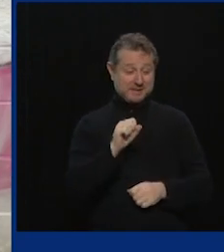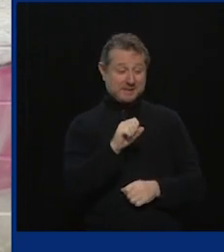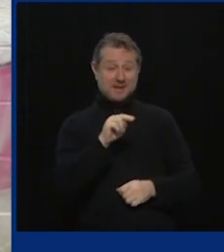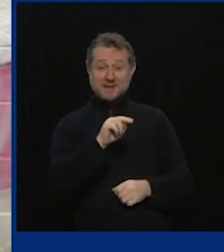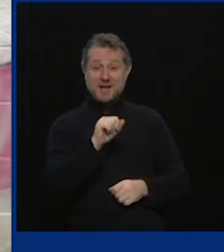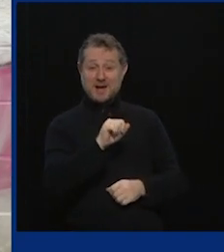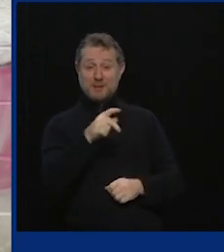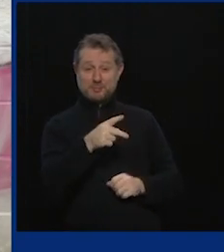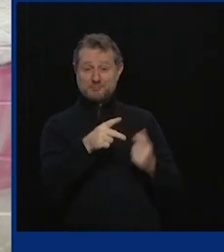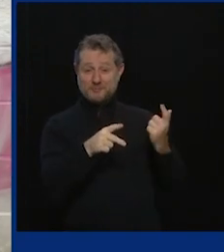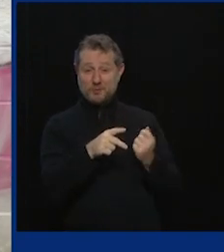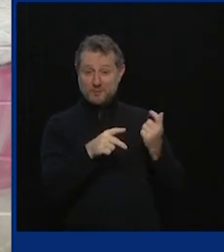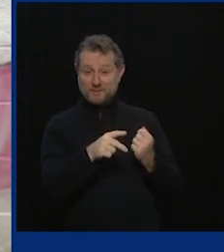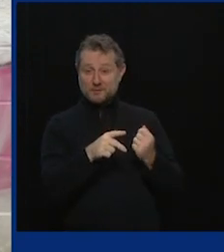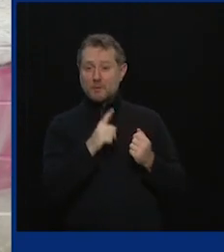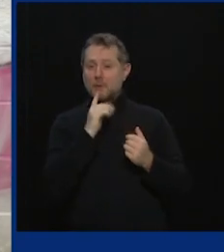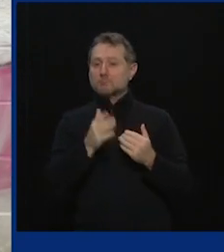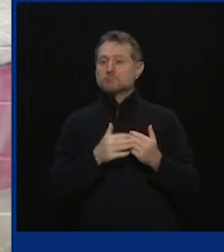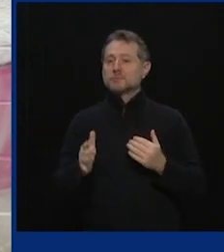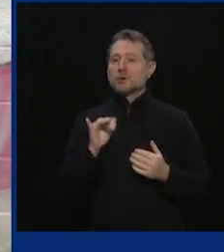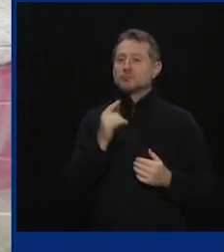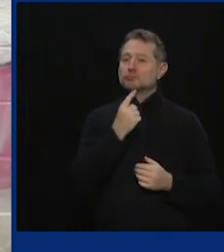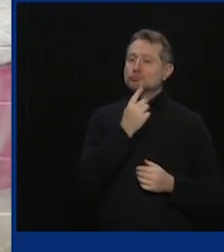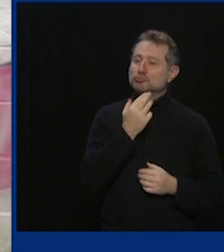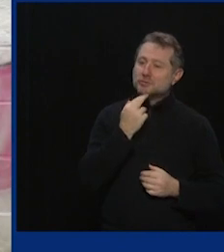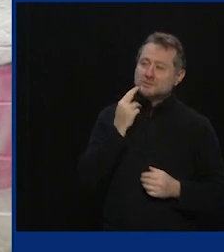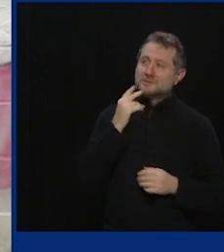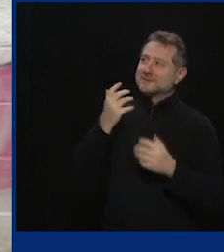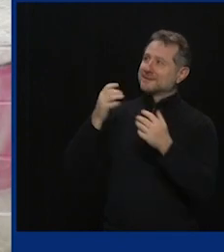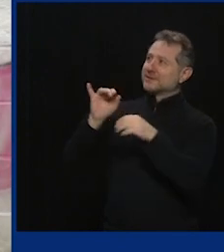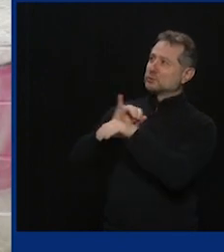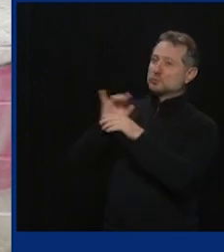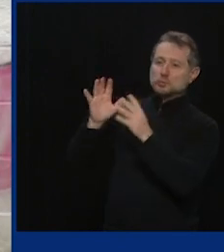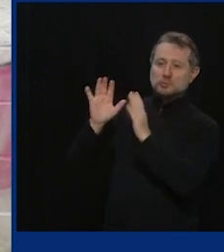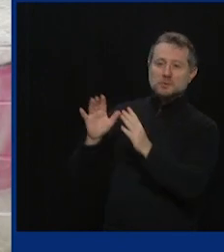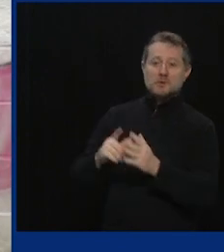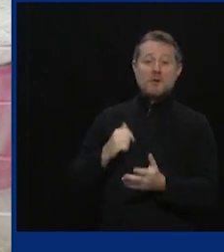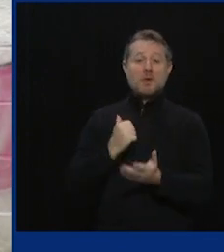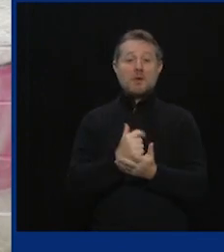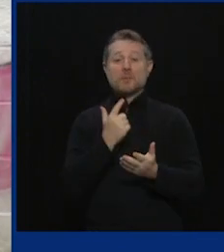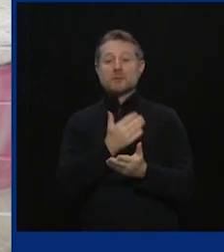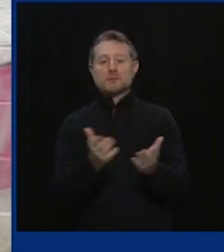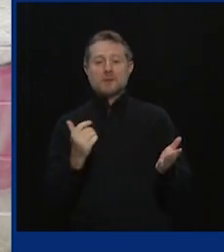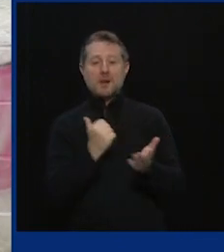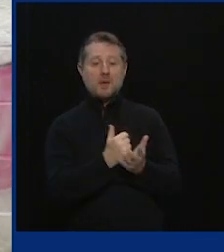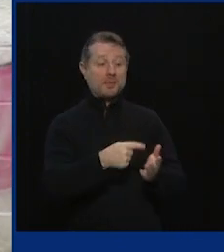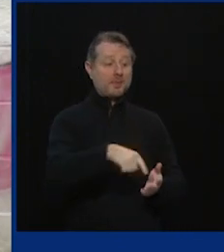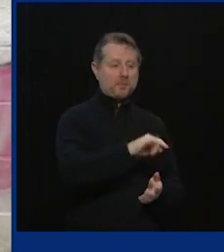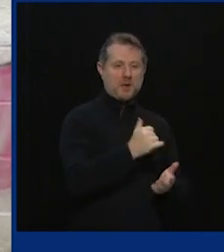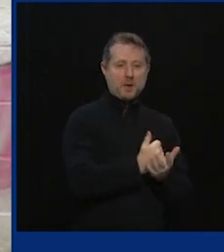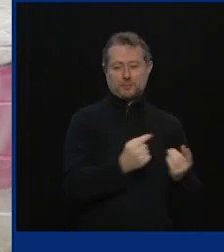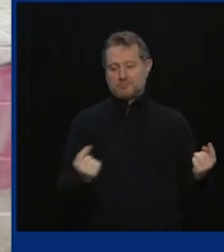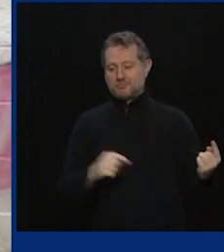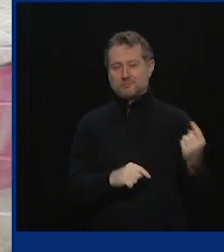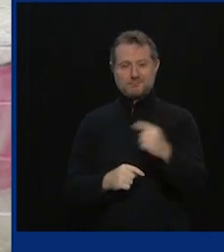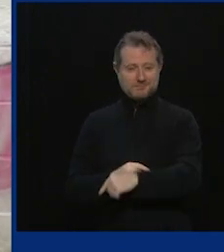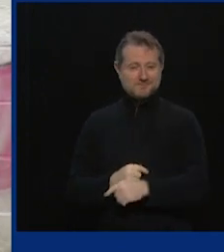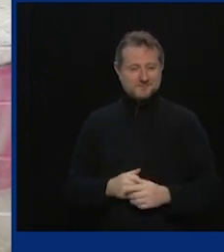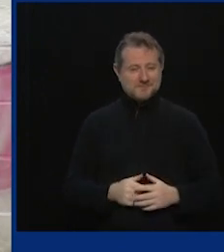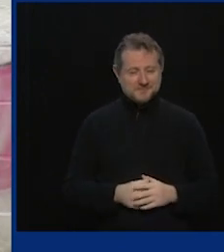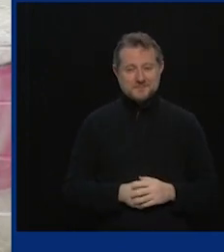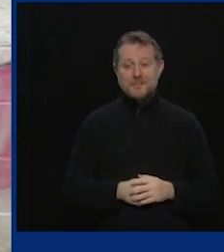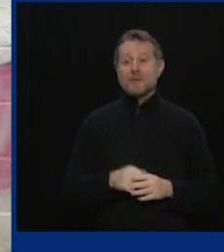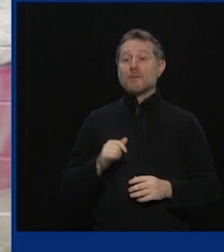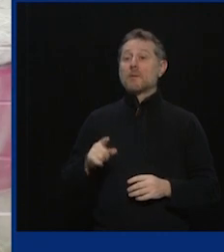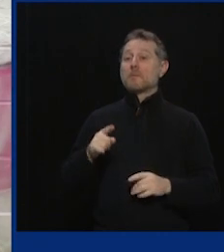entire restaurant industry. It is a win-win for everyone. This is not an abstract concept. A month